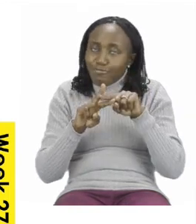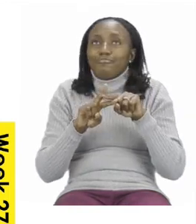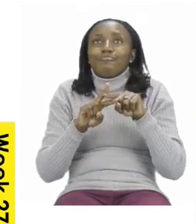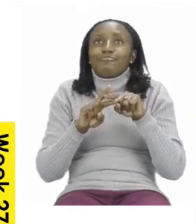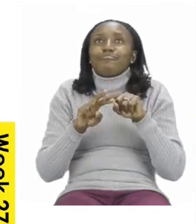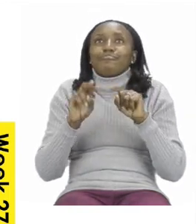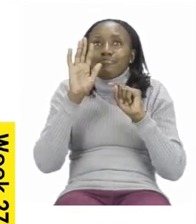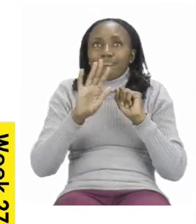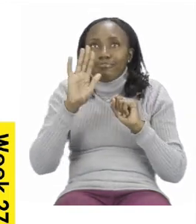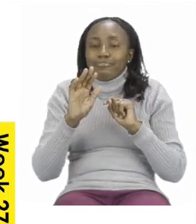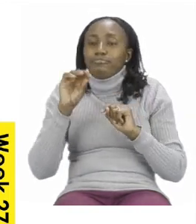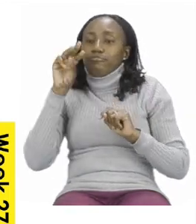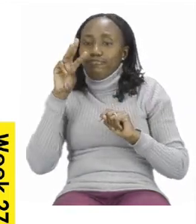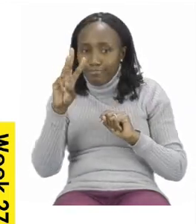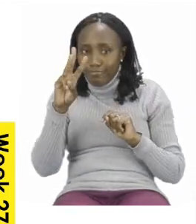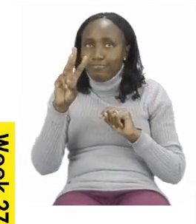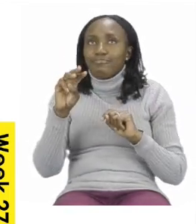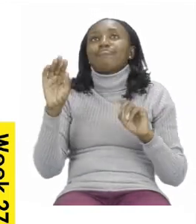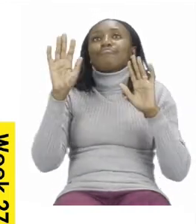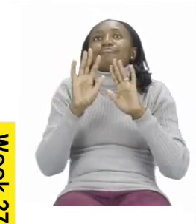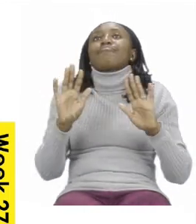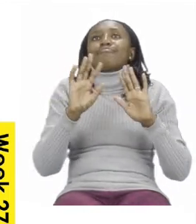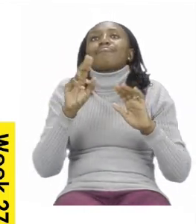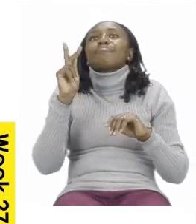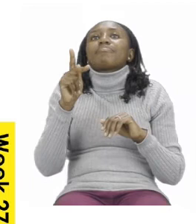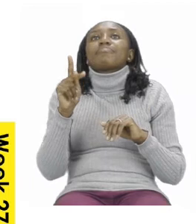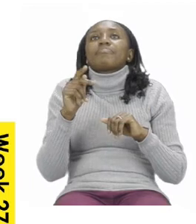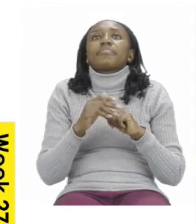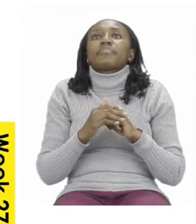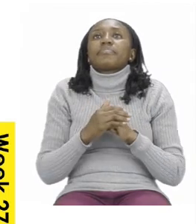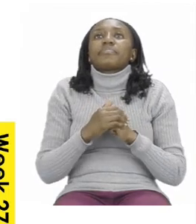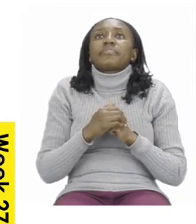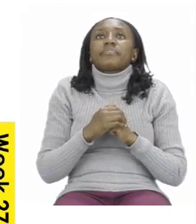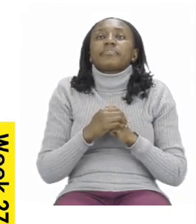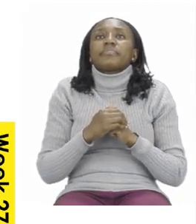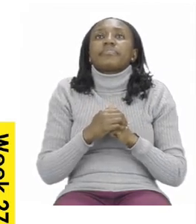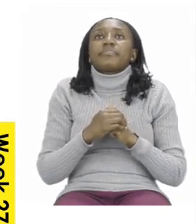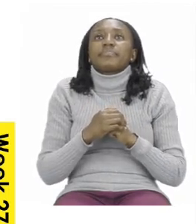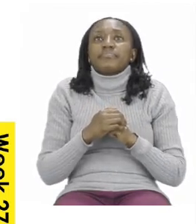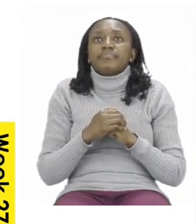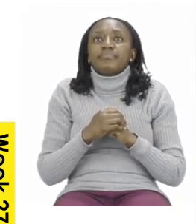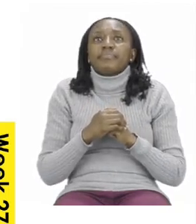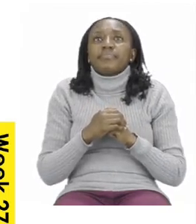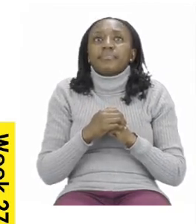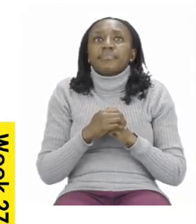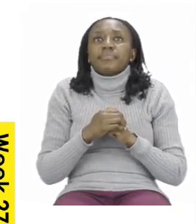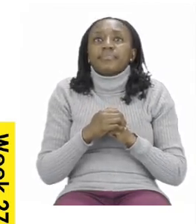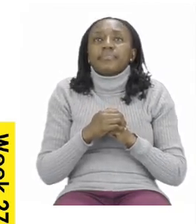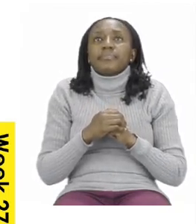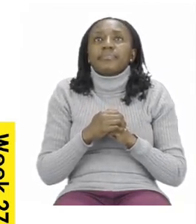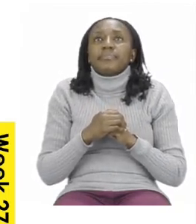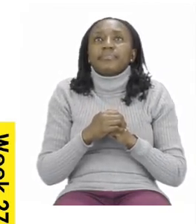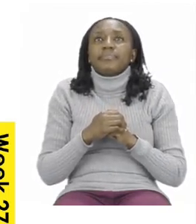to color. And then number 3 is the last color, so that